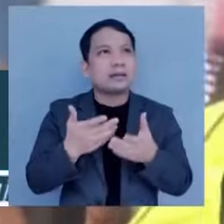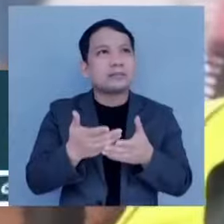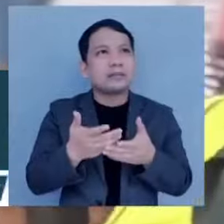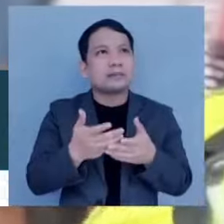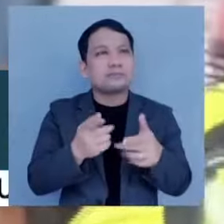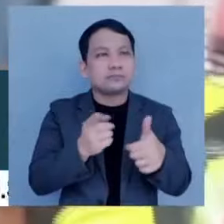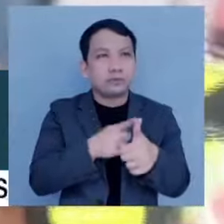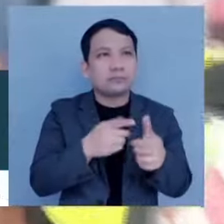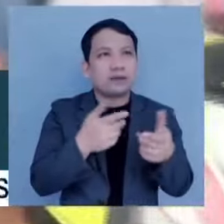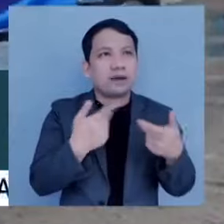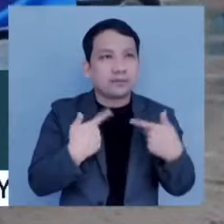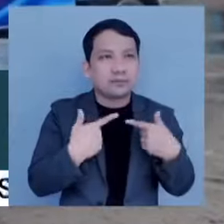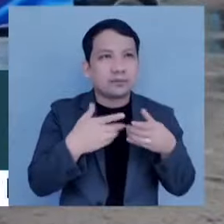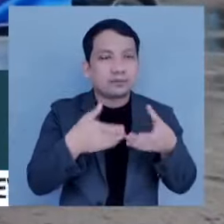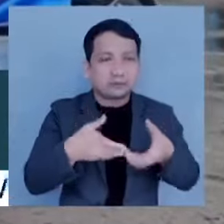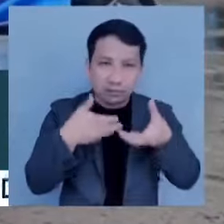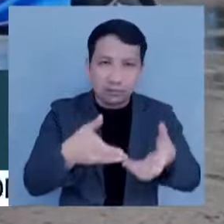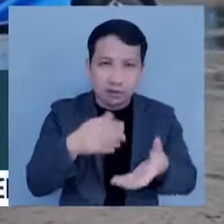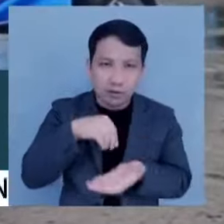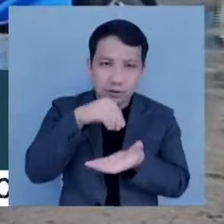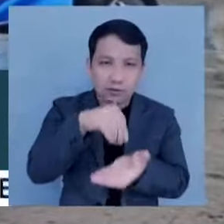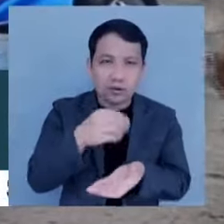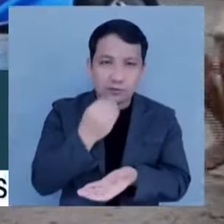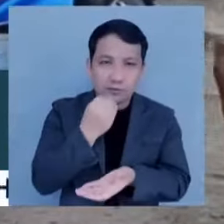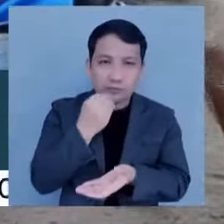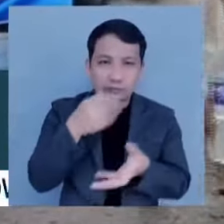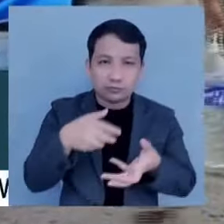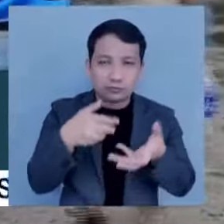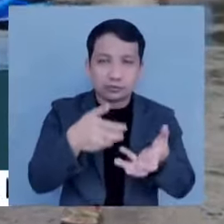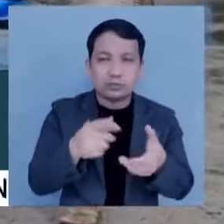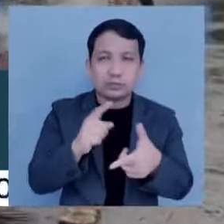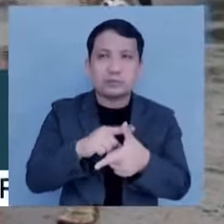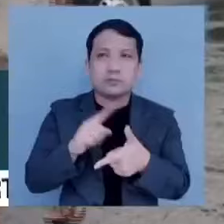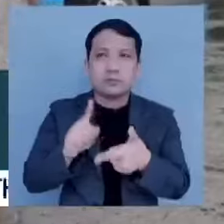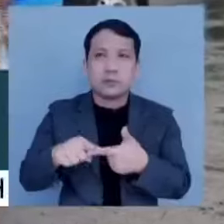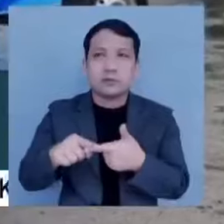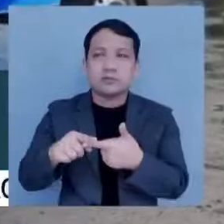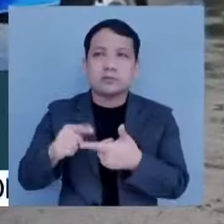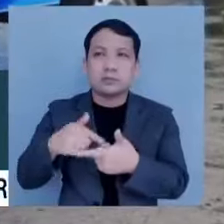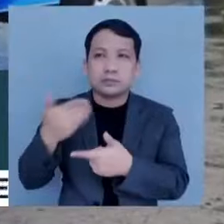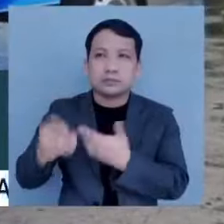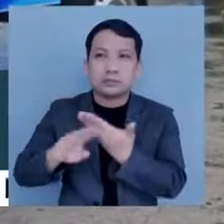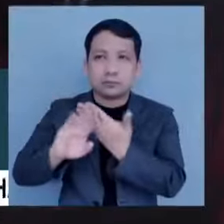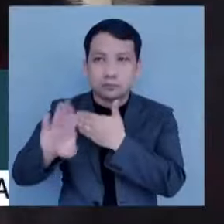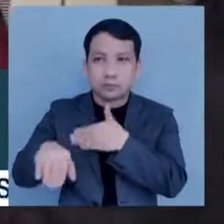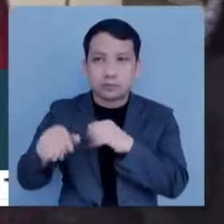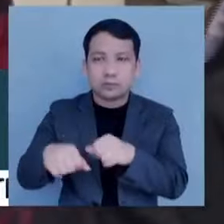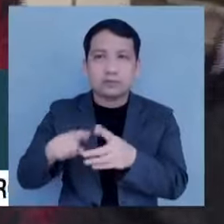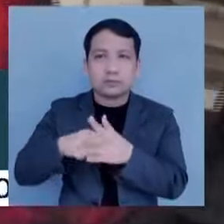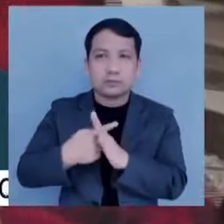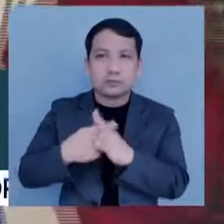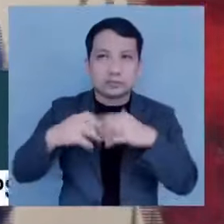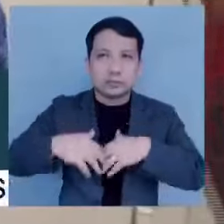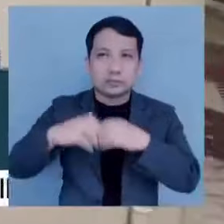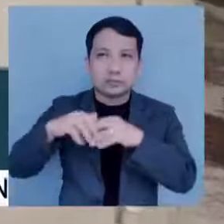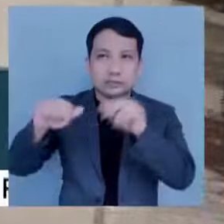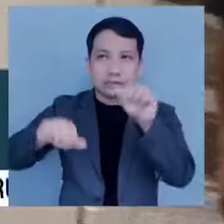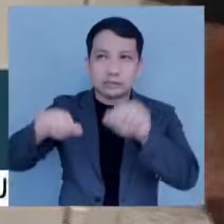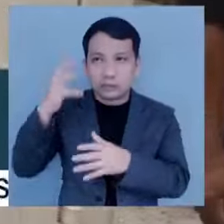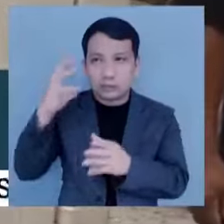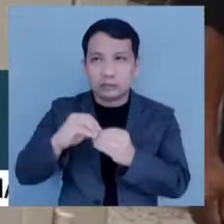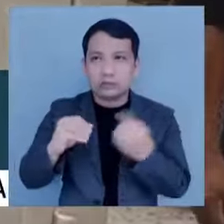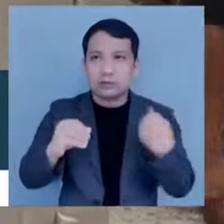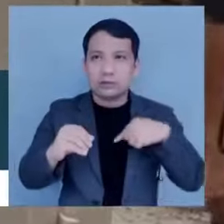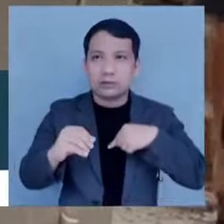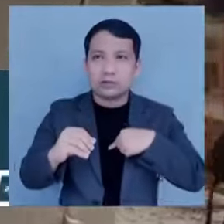the DSWD will, the moment people get back to their homes and we can start assessing the damages, we start moving